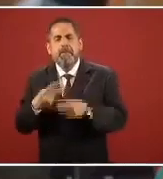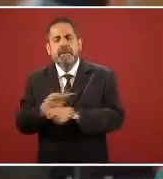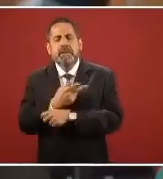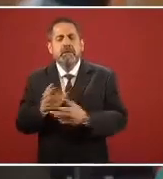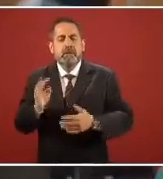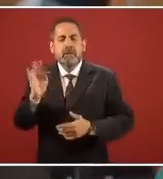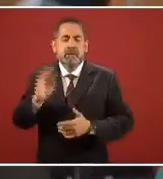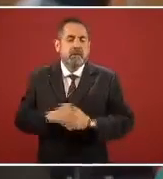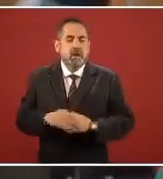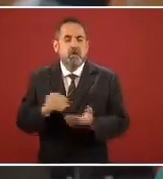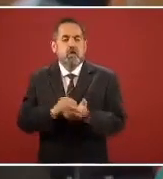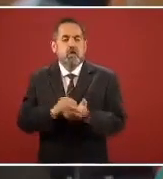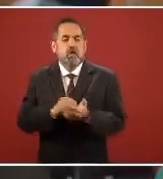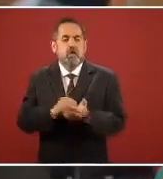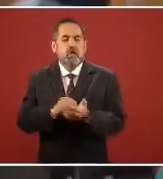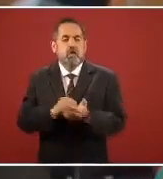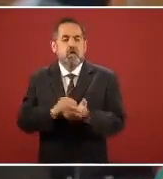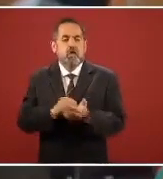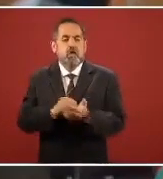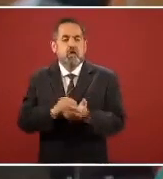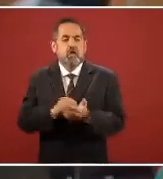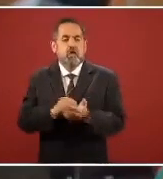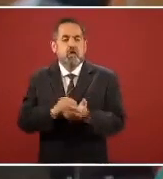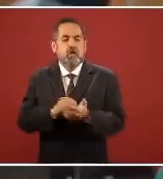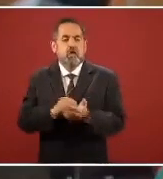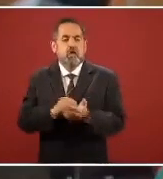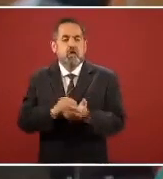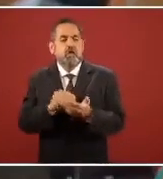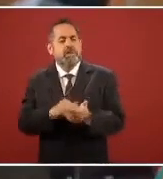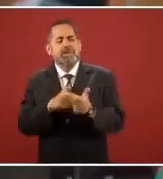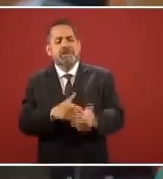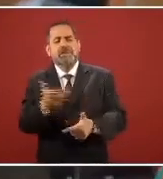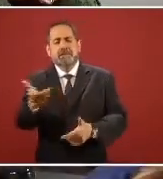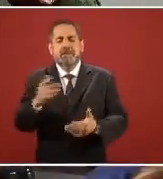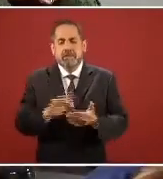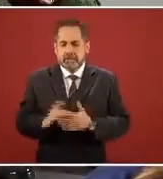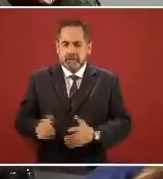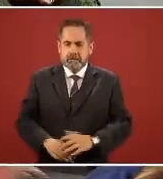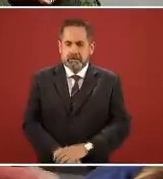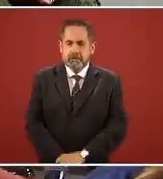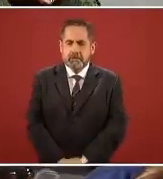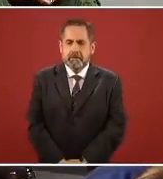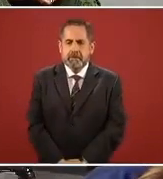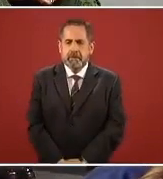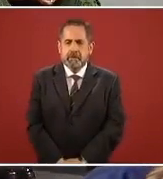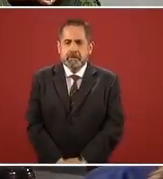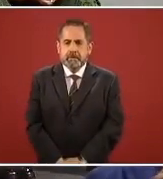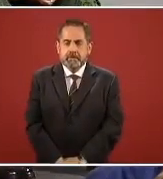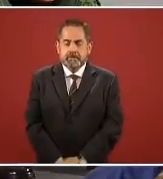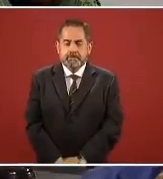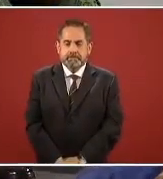Si siguen todos ellos. If they all continue in their position. Pues